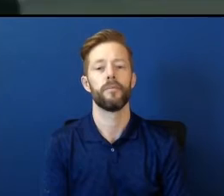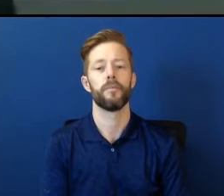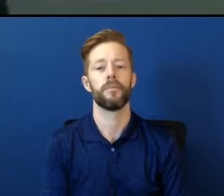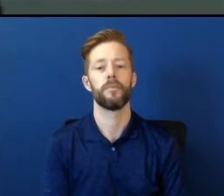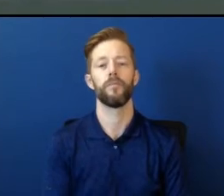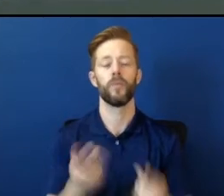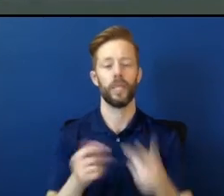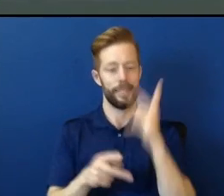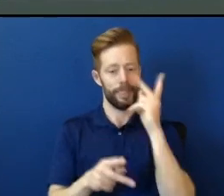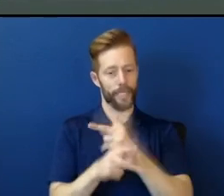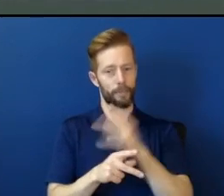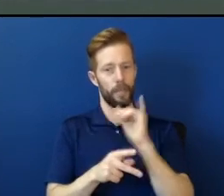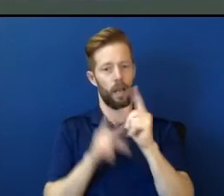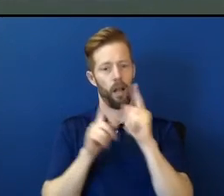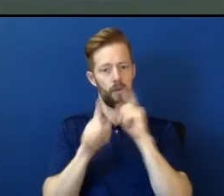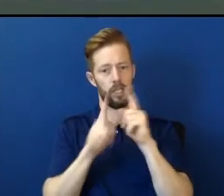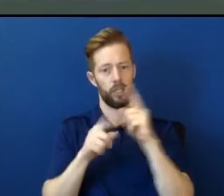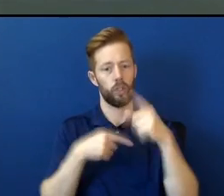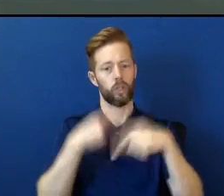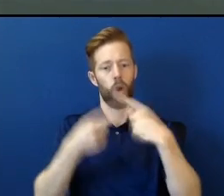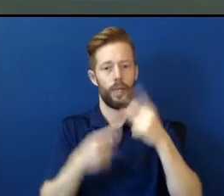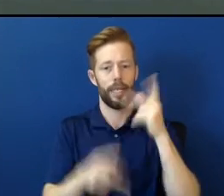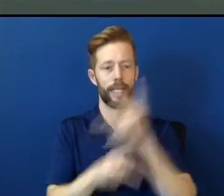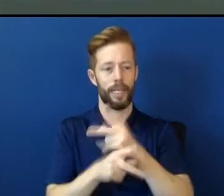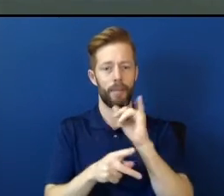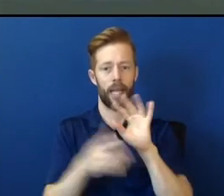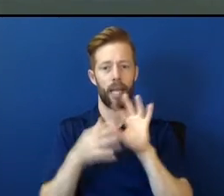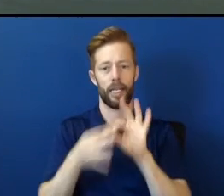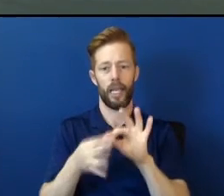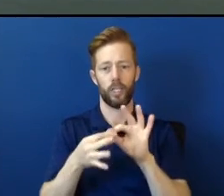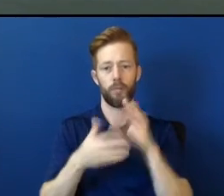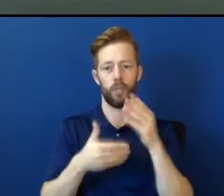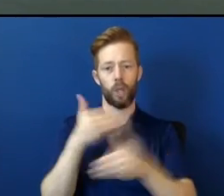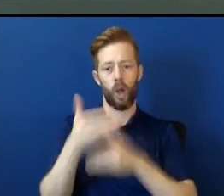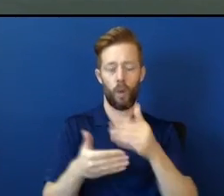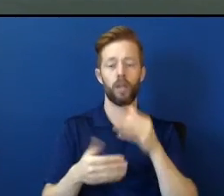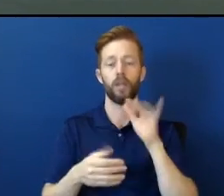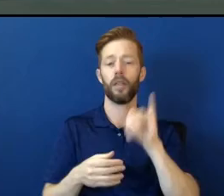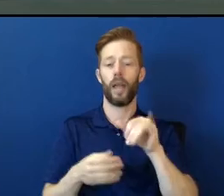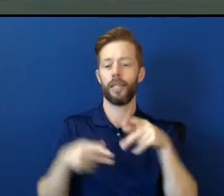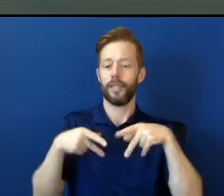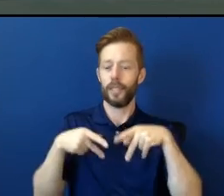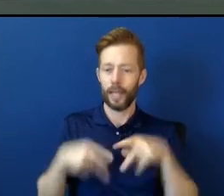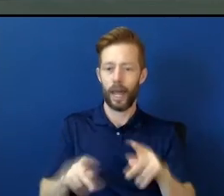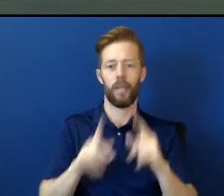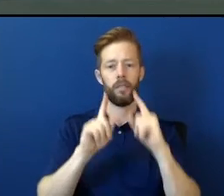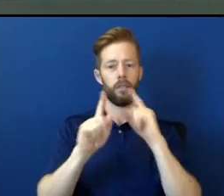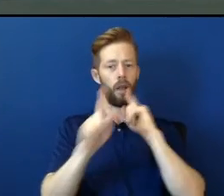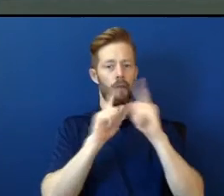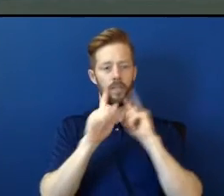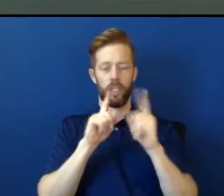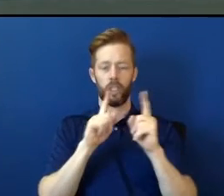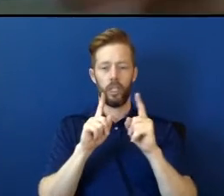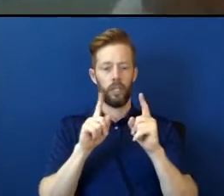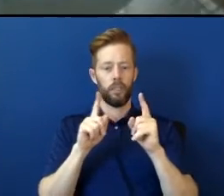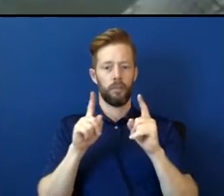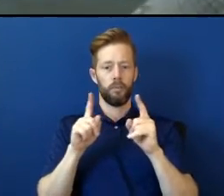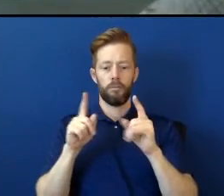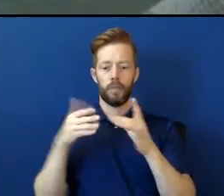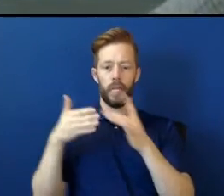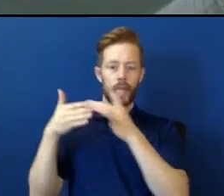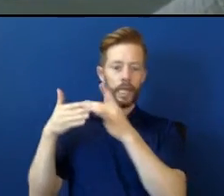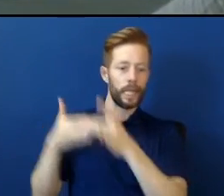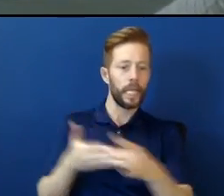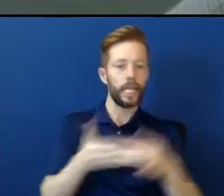It's keeping the conversation going. It's keeping the engagement. It's just letting the conversation lead